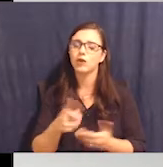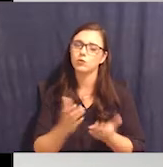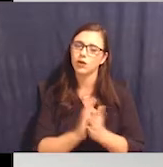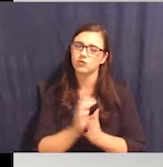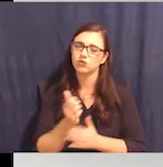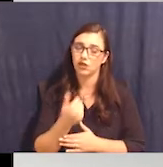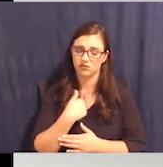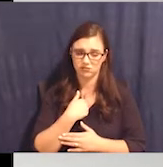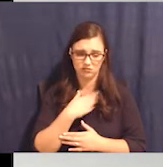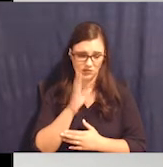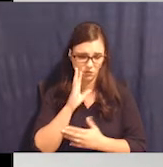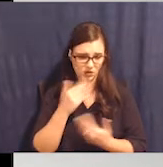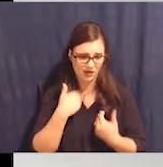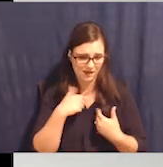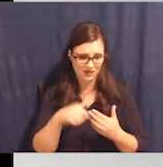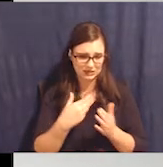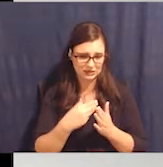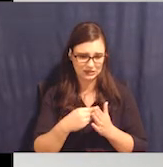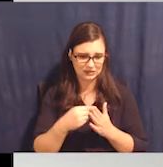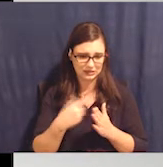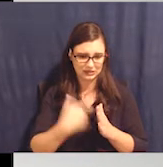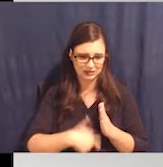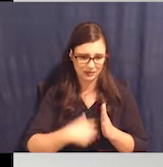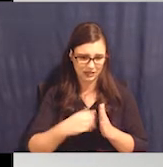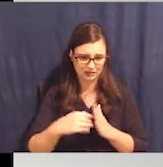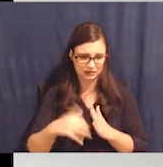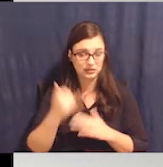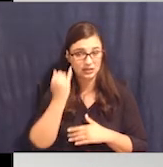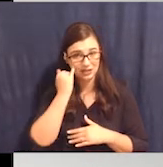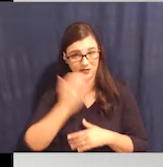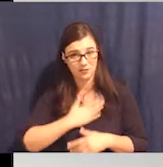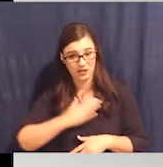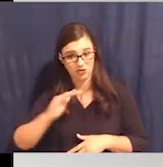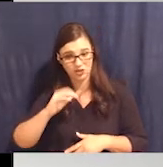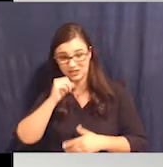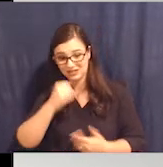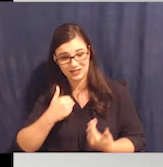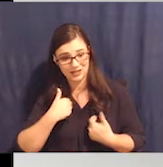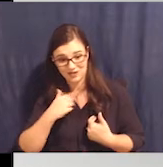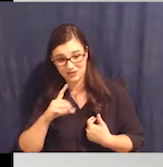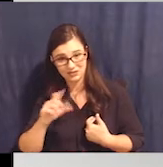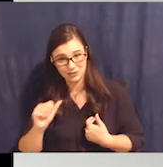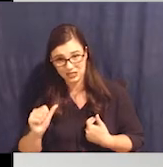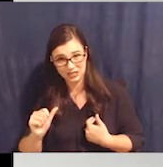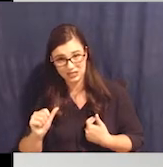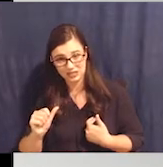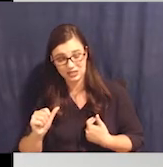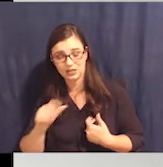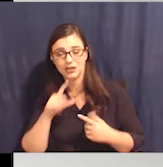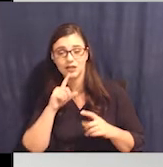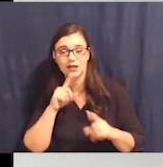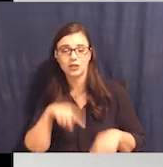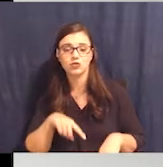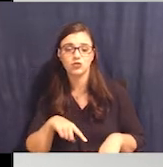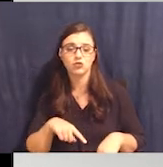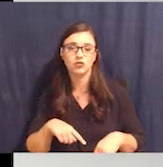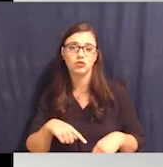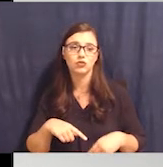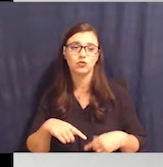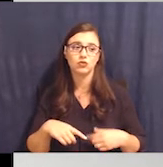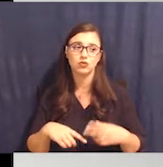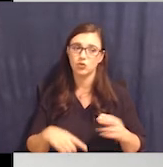child. You have to ask yourself, would I have this expense if my child didn't have a disability? And the answer